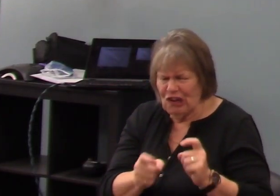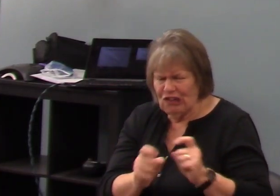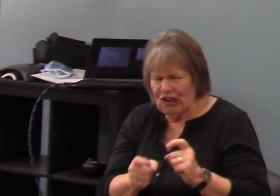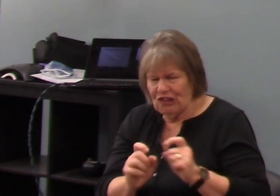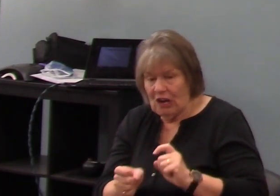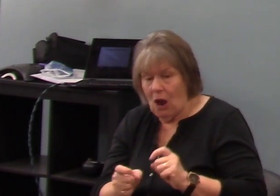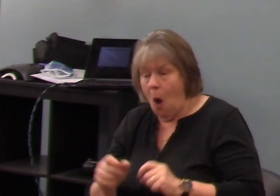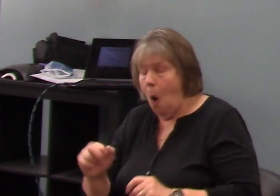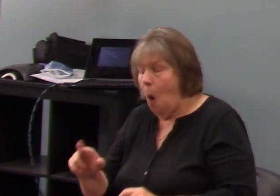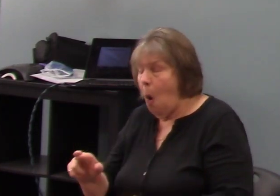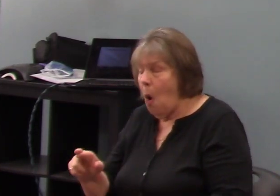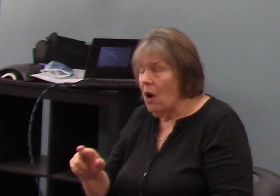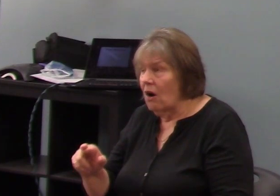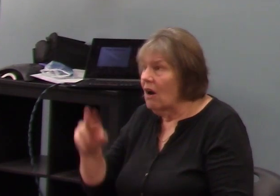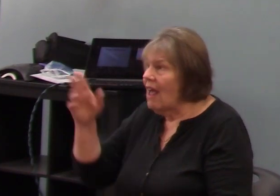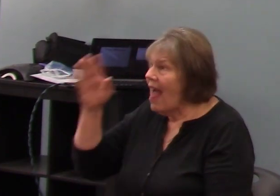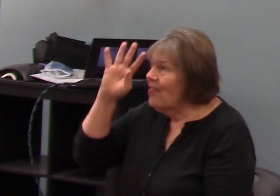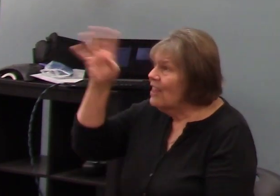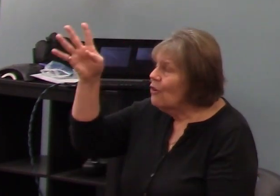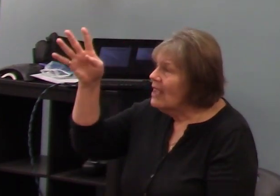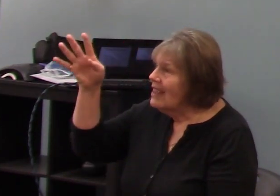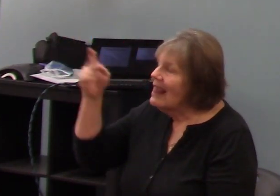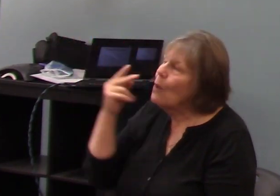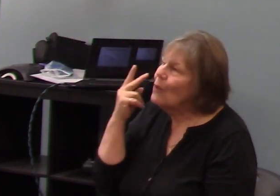really well that we see examples of all the time.